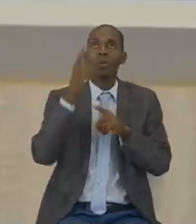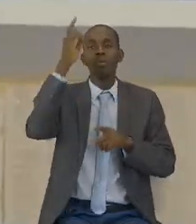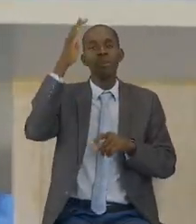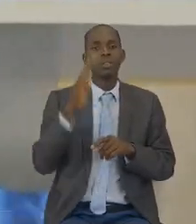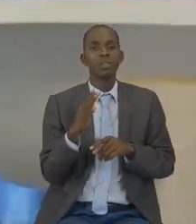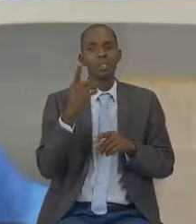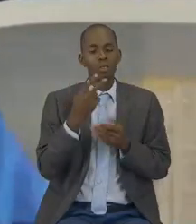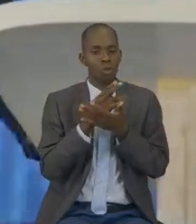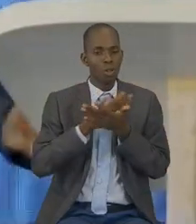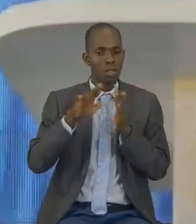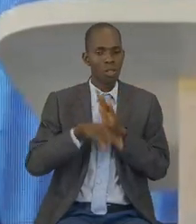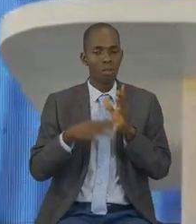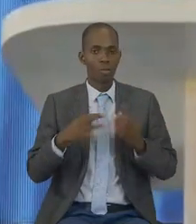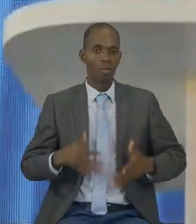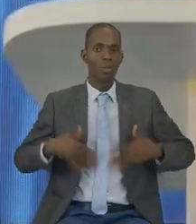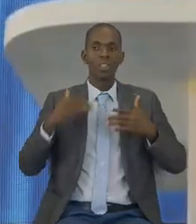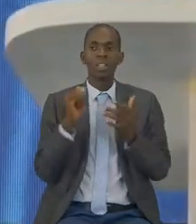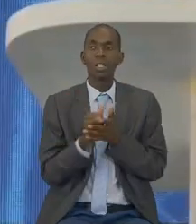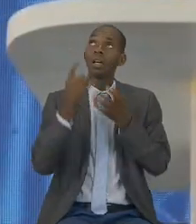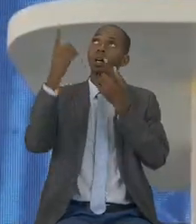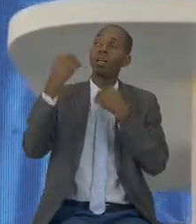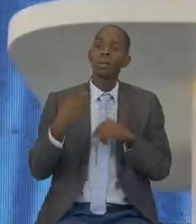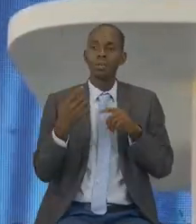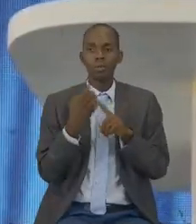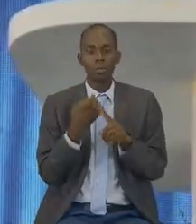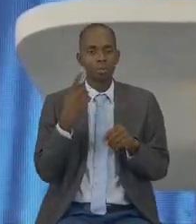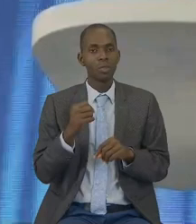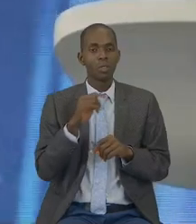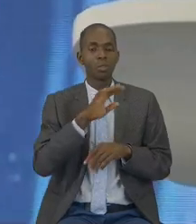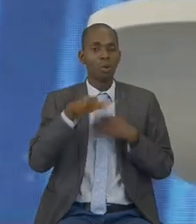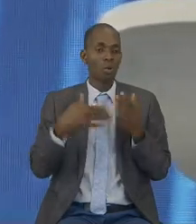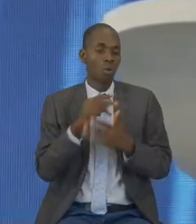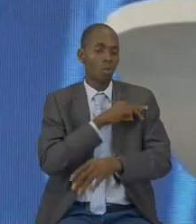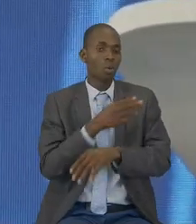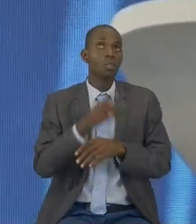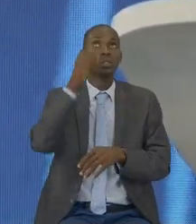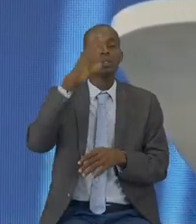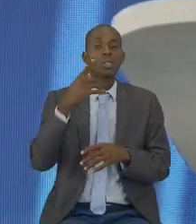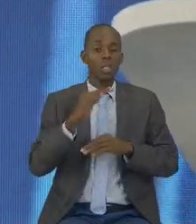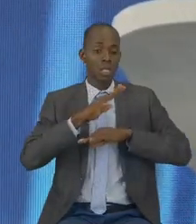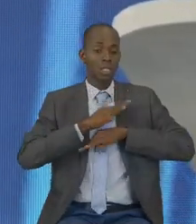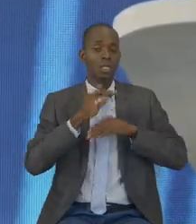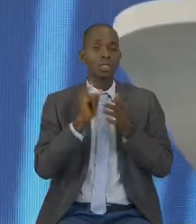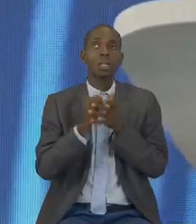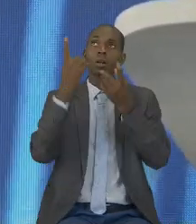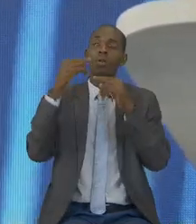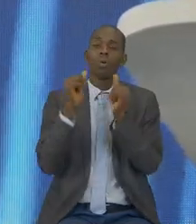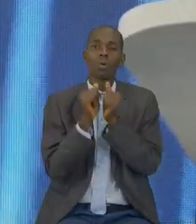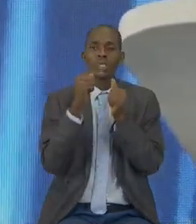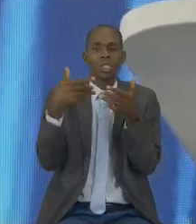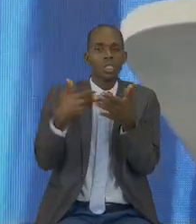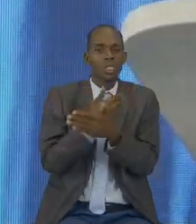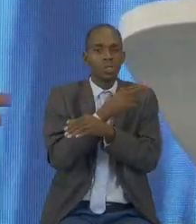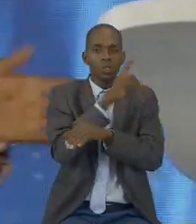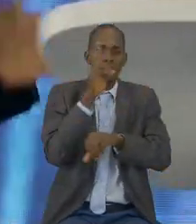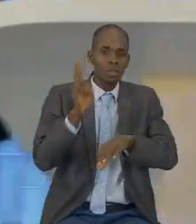the holiness of life that comes with the Almighty, the satisfaction that comes with the new nature,